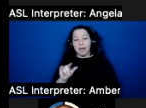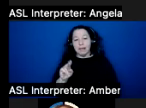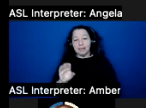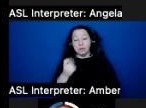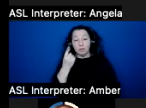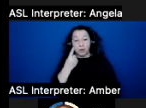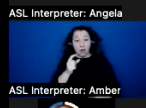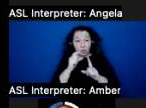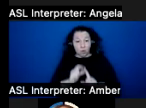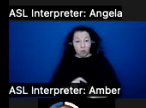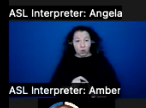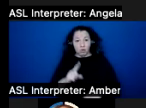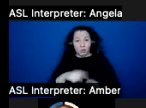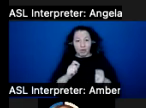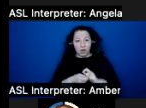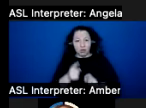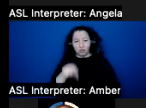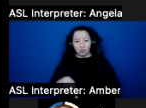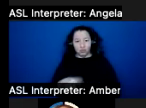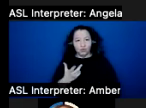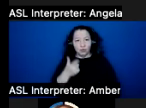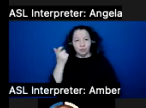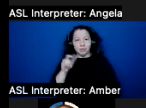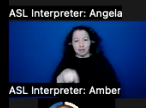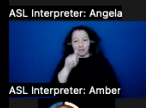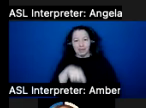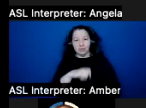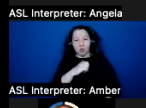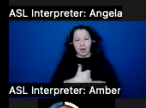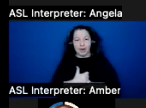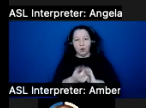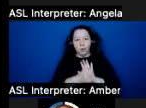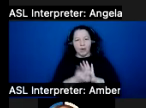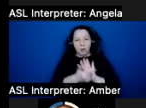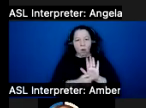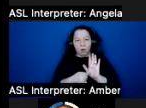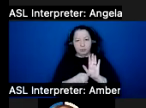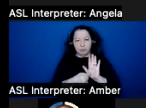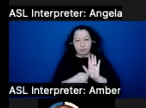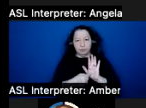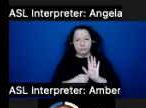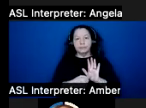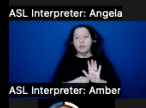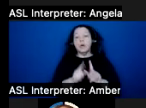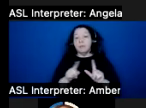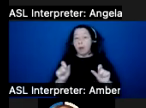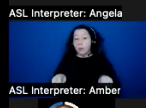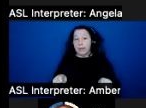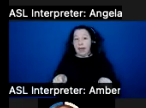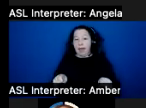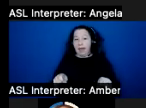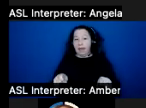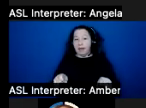we can't change them because they are statutory. Like these are the laws, but we can frame